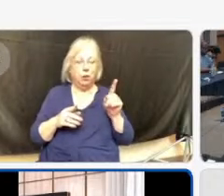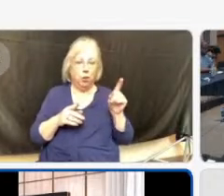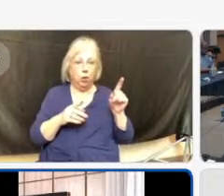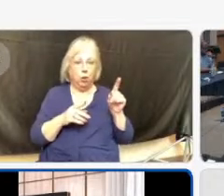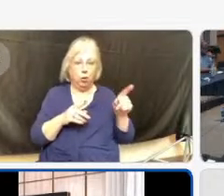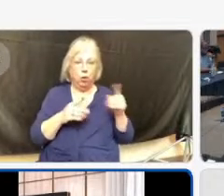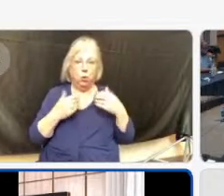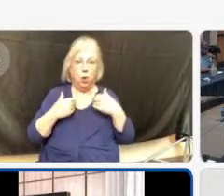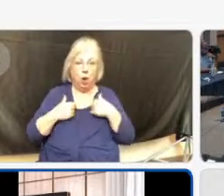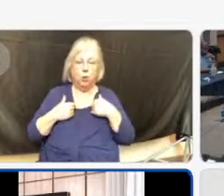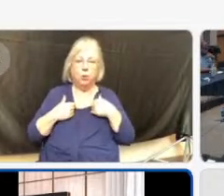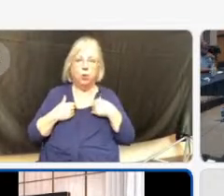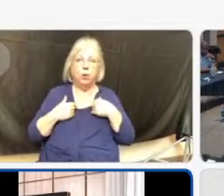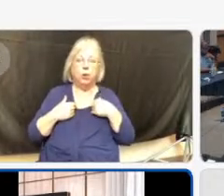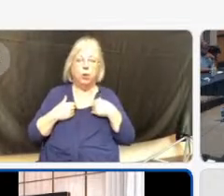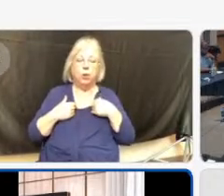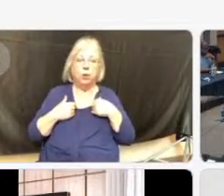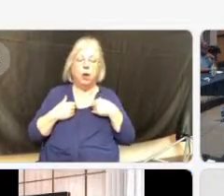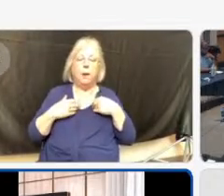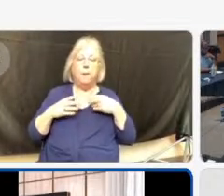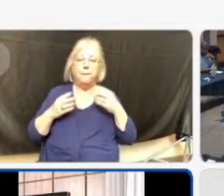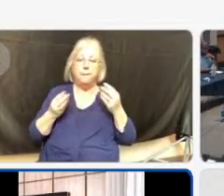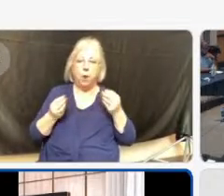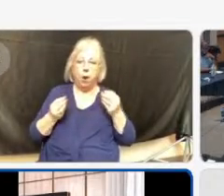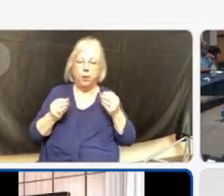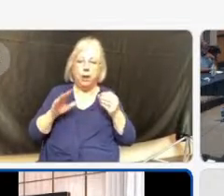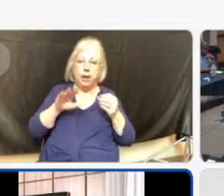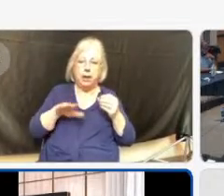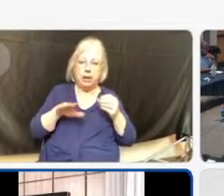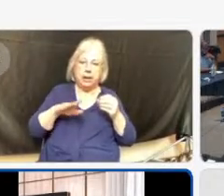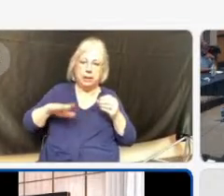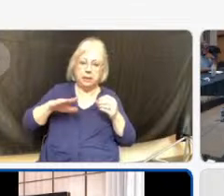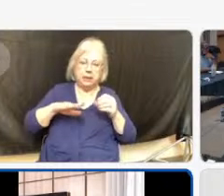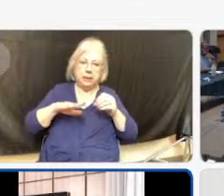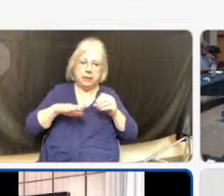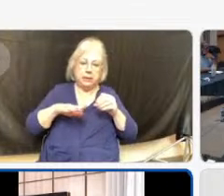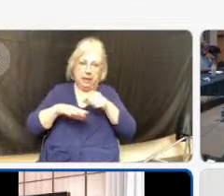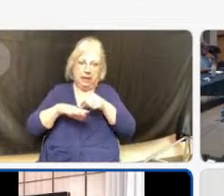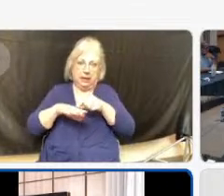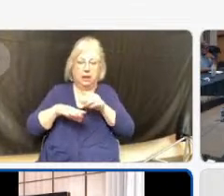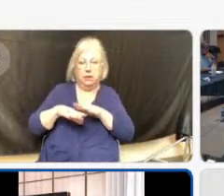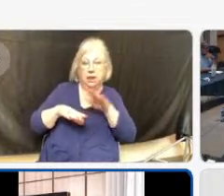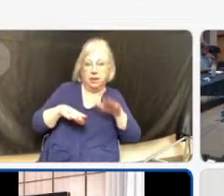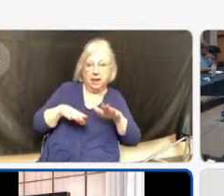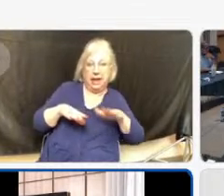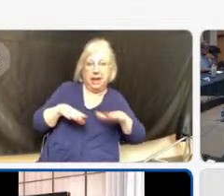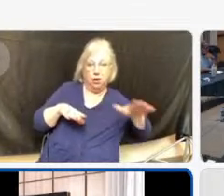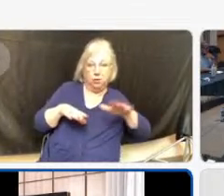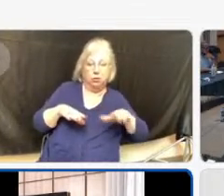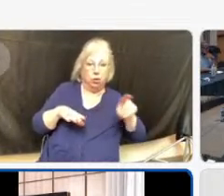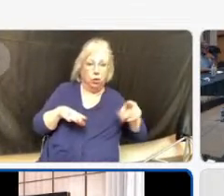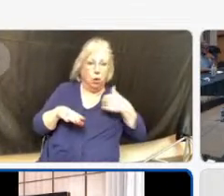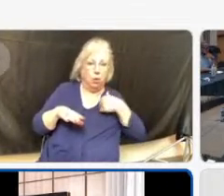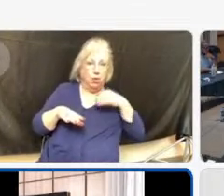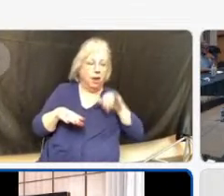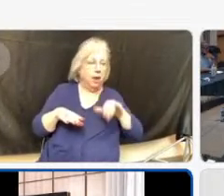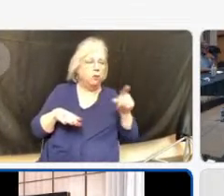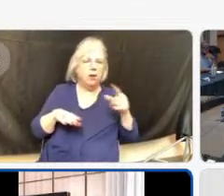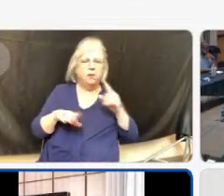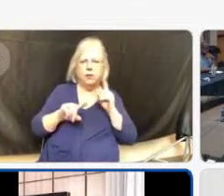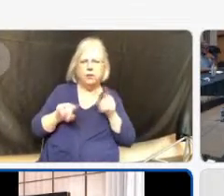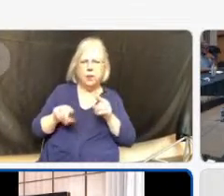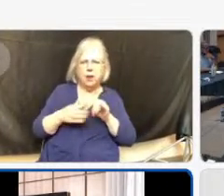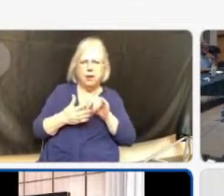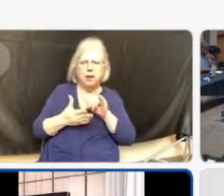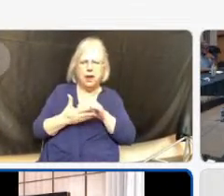property adjacent or near this proposed site that could be used. Do you have a response to that?